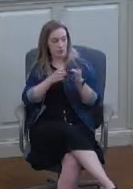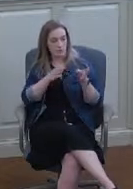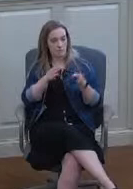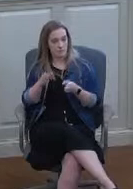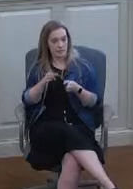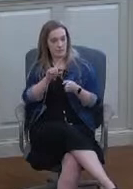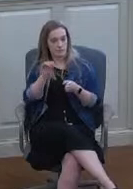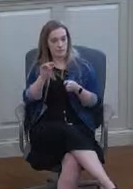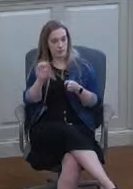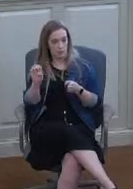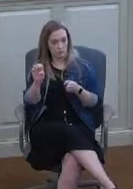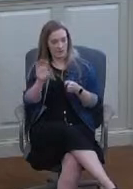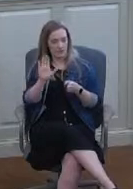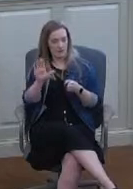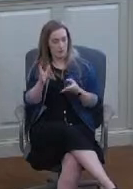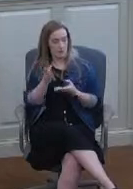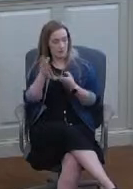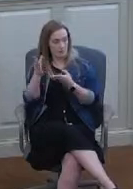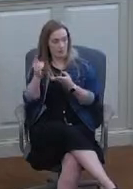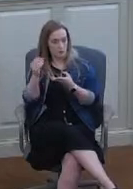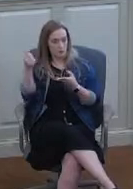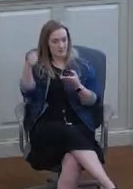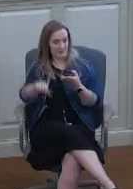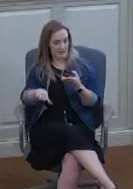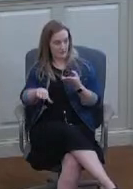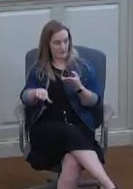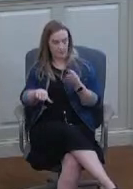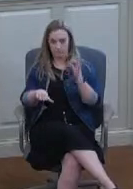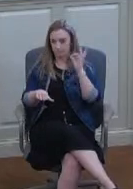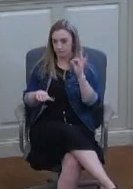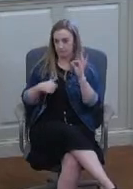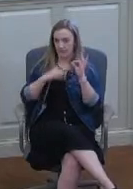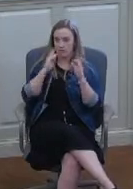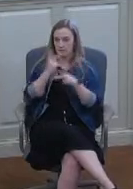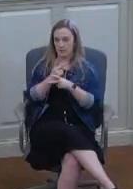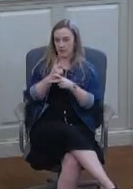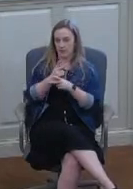and zoning's recommendation to deny. We'll take care of that.